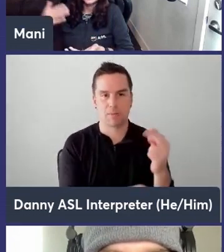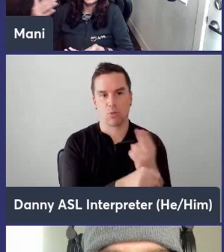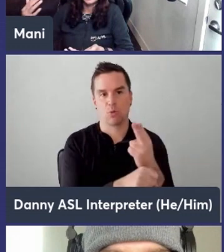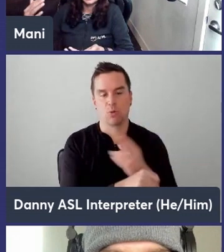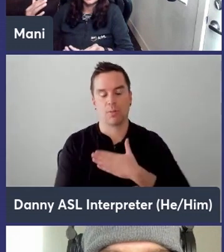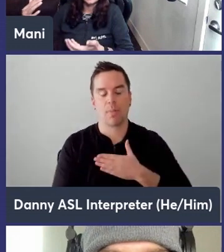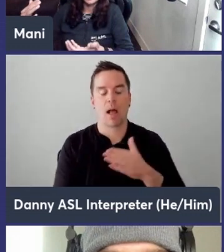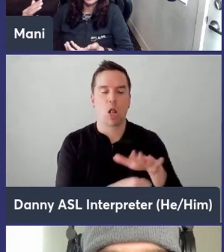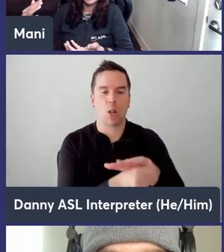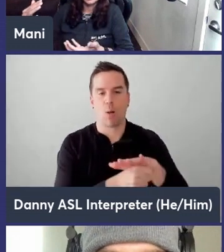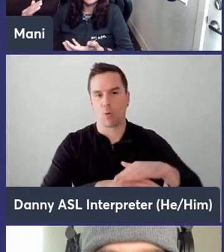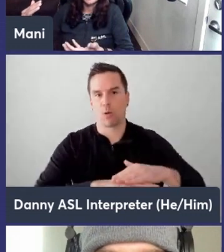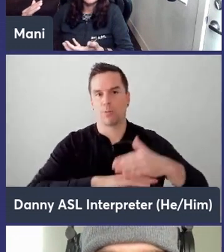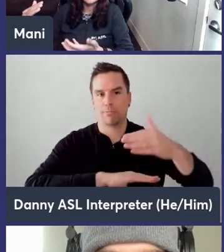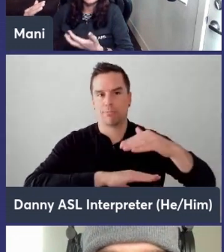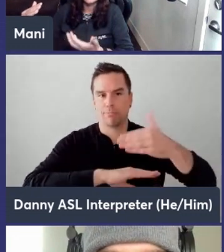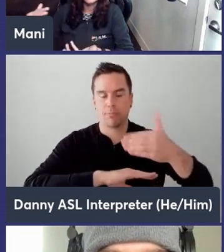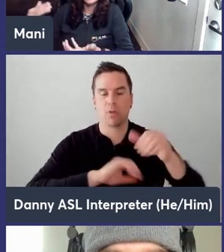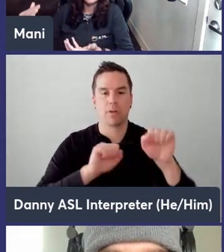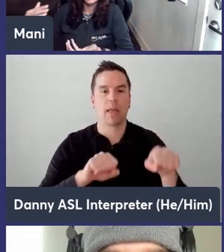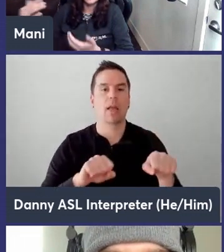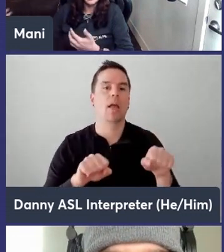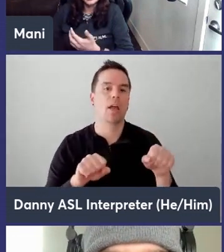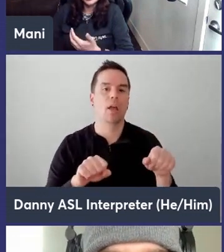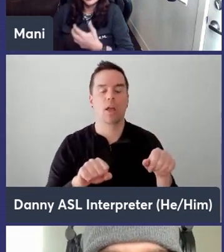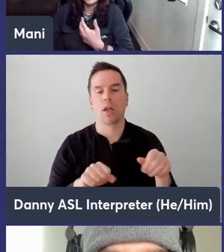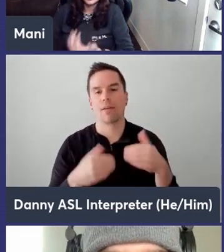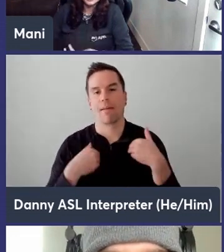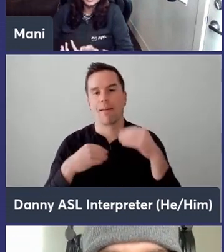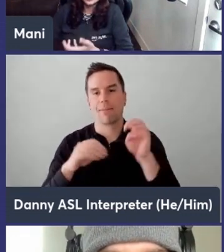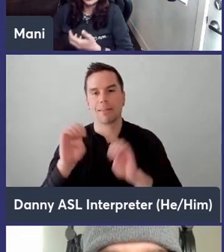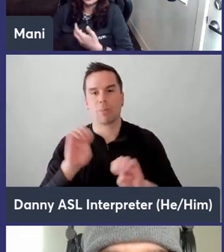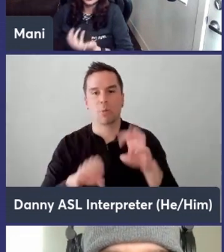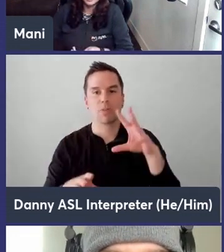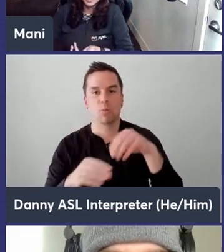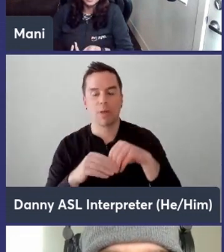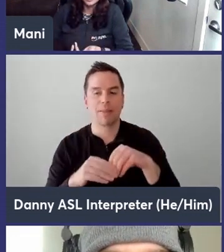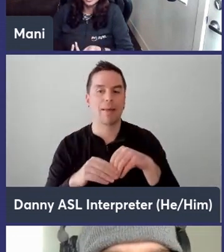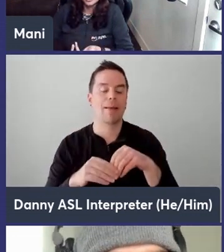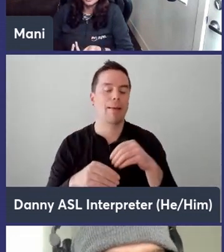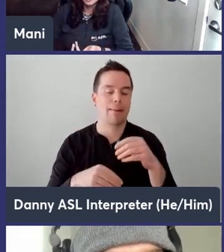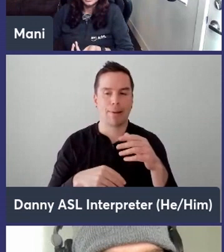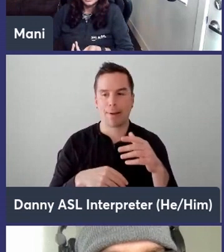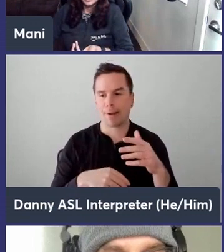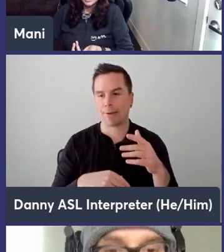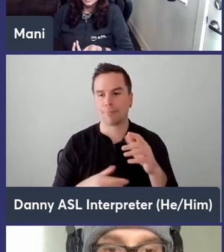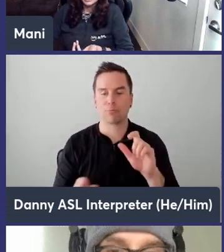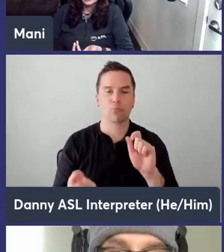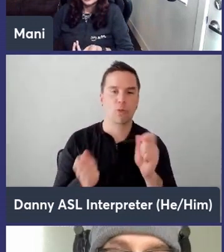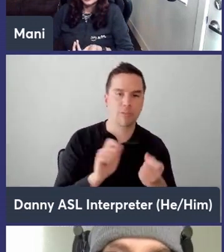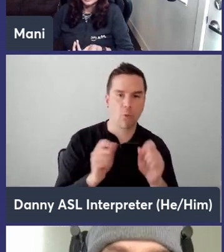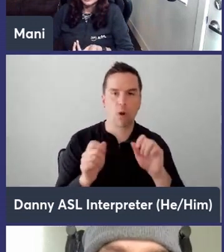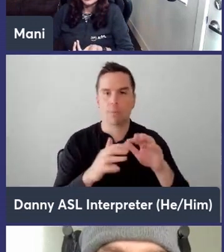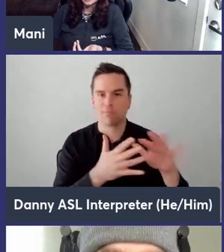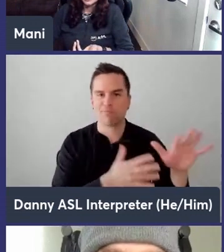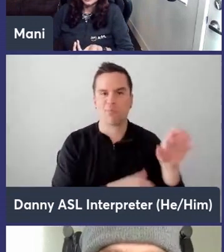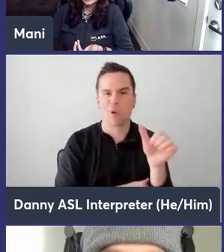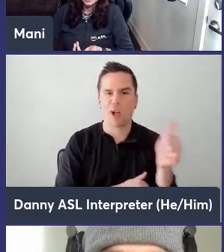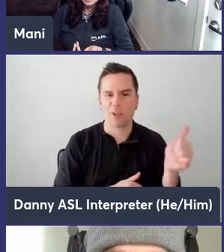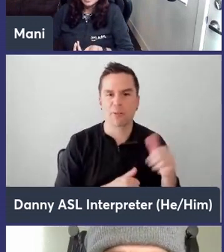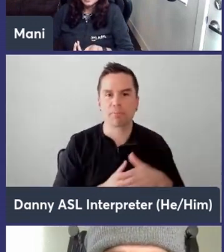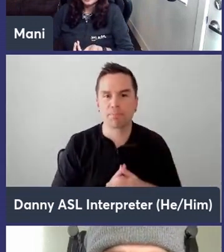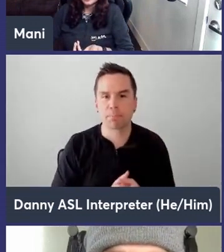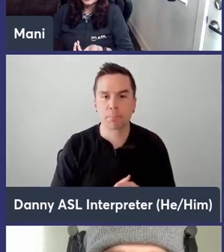do it as experiments in the SageMaker training job, processing job, or the transform job. And you can see